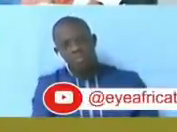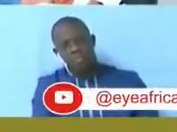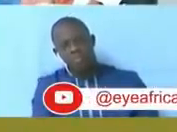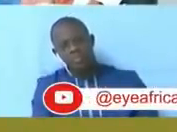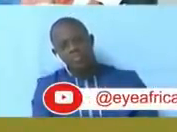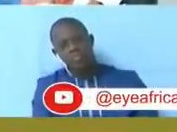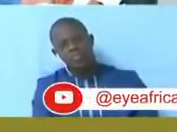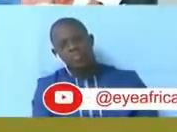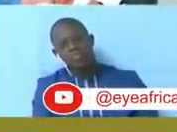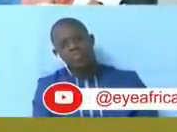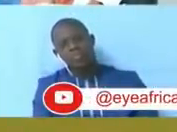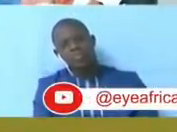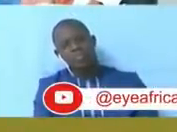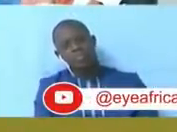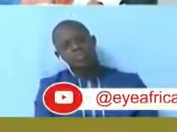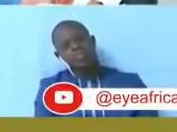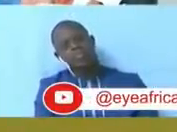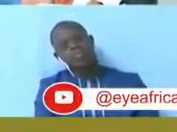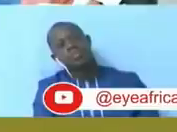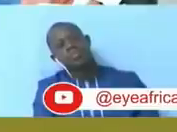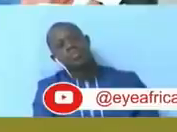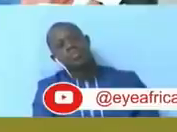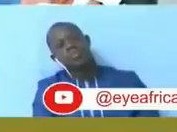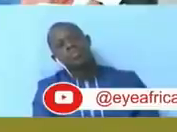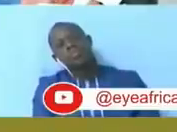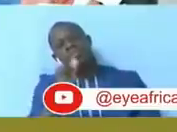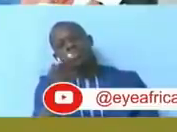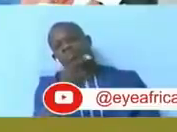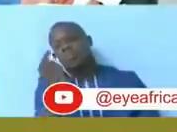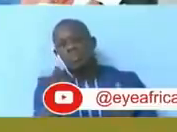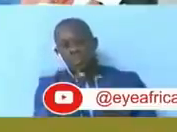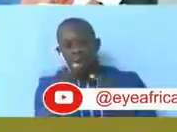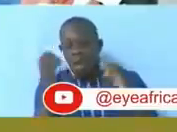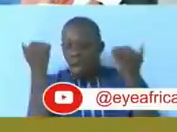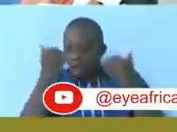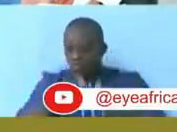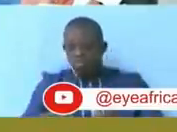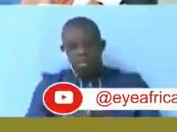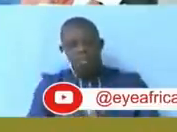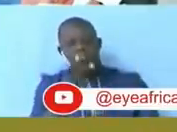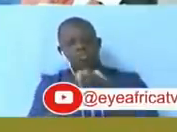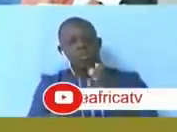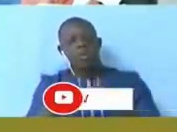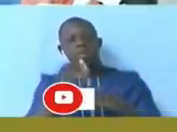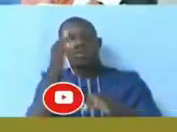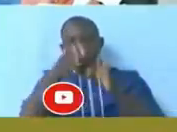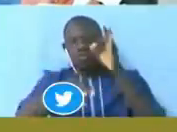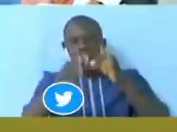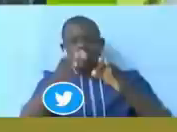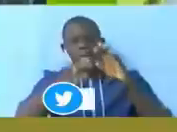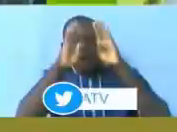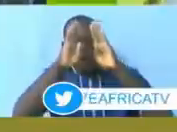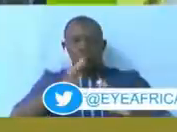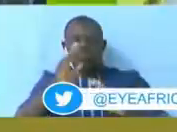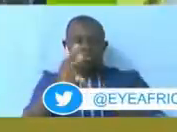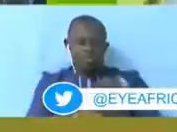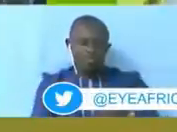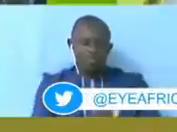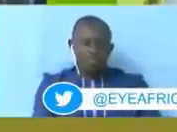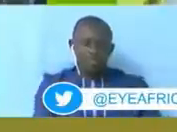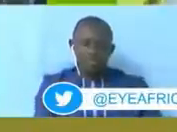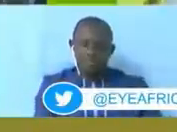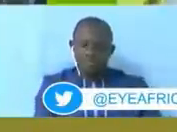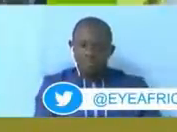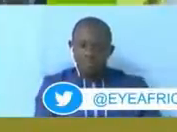both of their cases in their courts. And wite nyi membe fo jaw nyi be keta nyi ngulala kiti wa kiti wa tol. Not